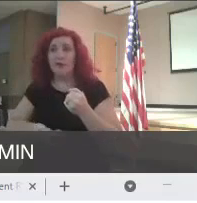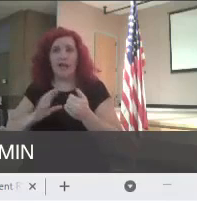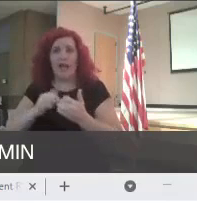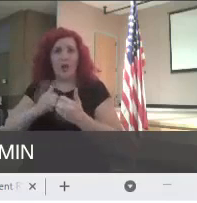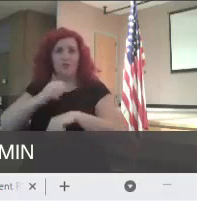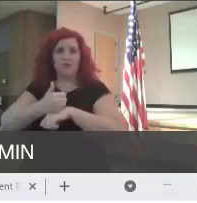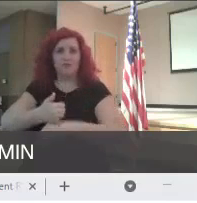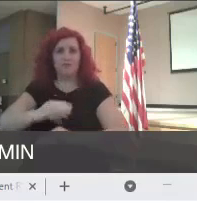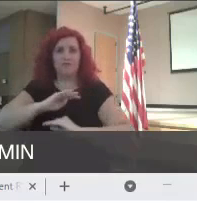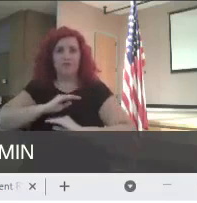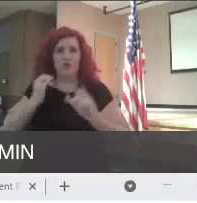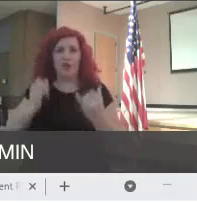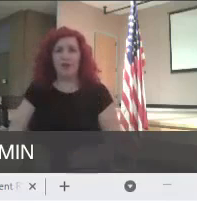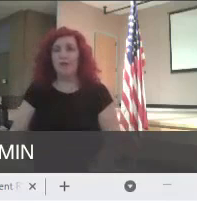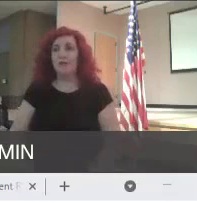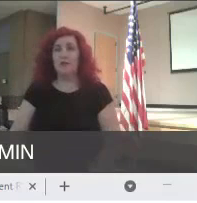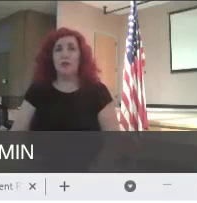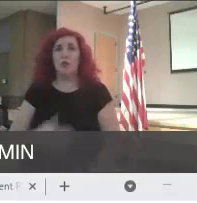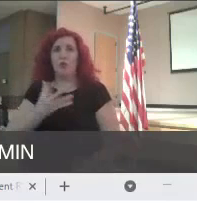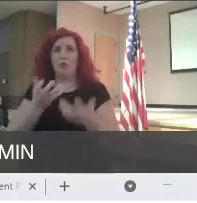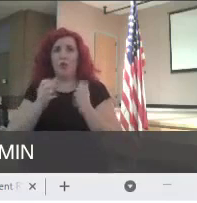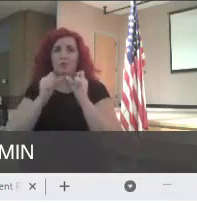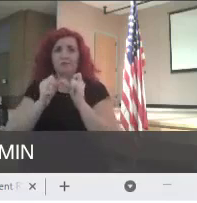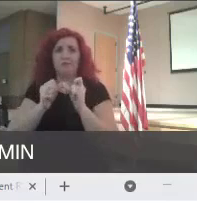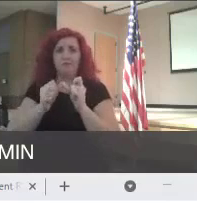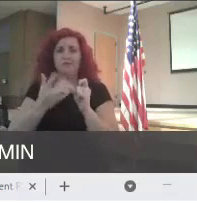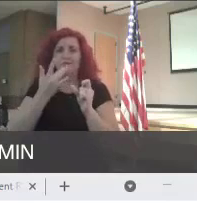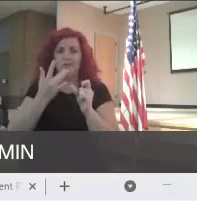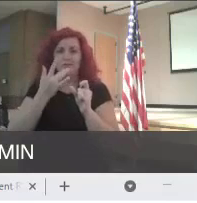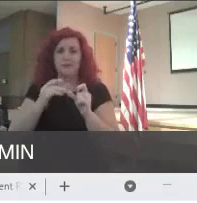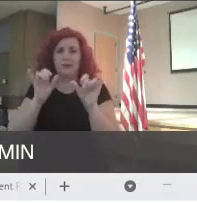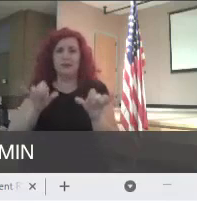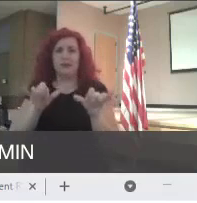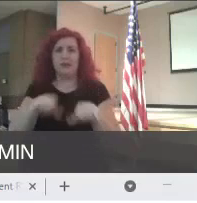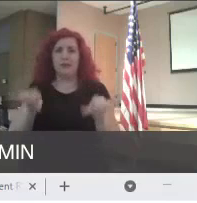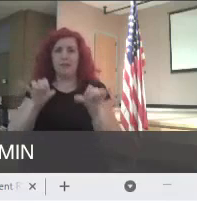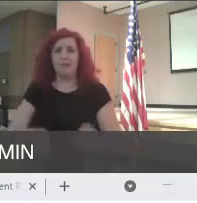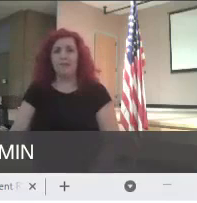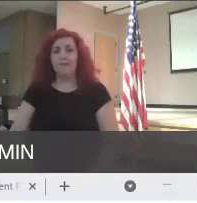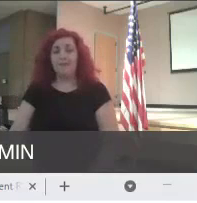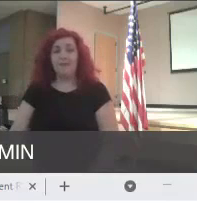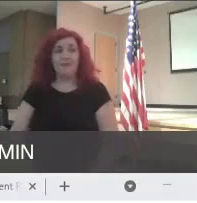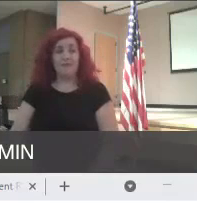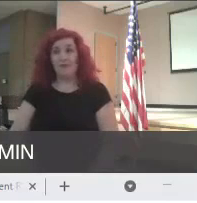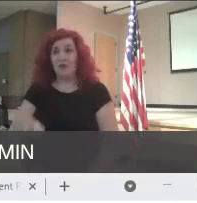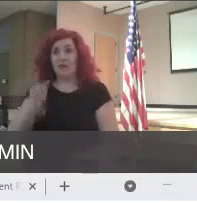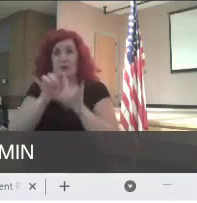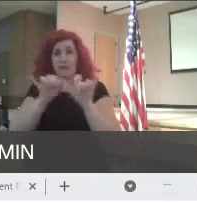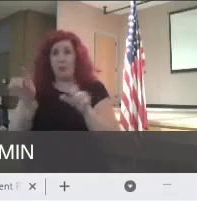now. And we would very much like to keep them that way. So as you guys are